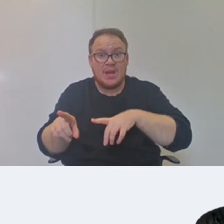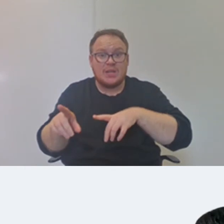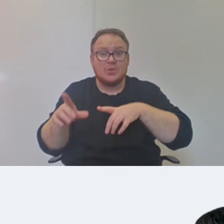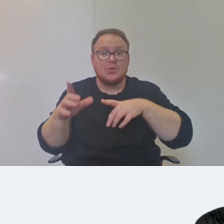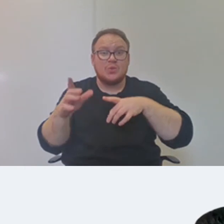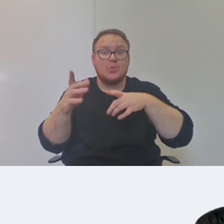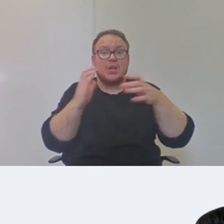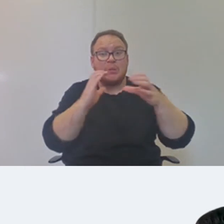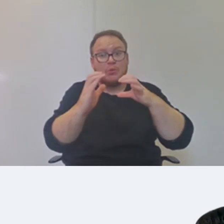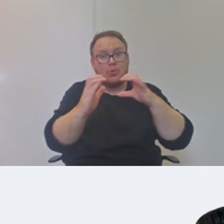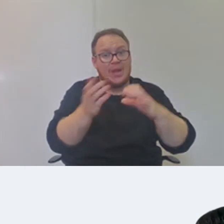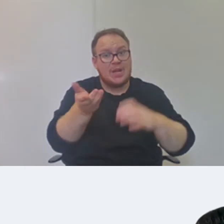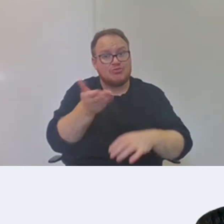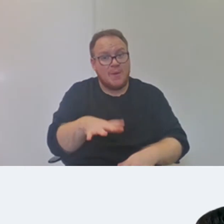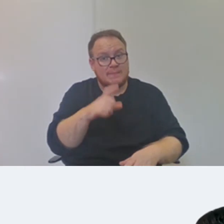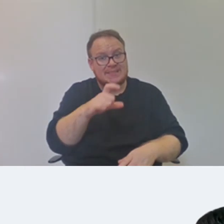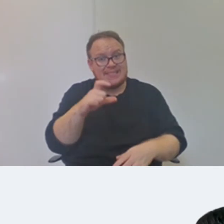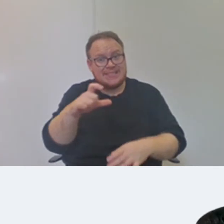CCGs, and